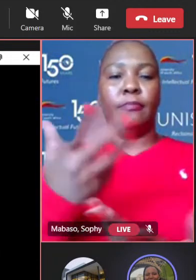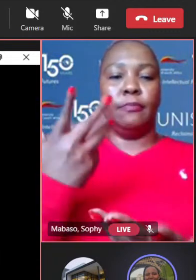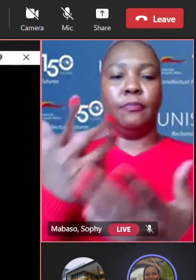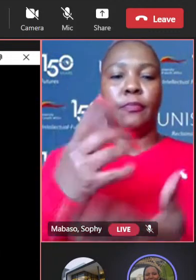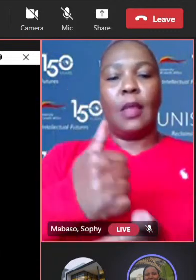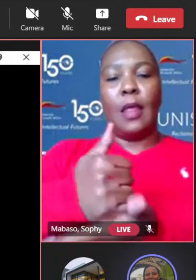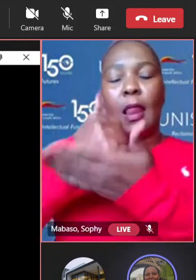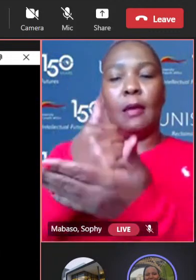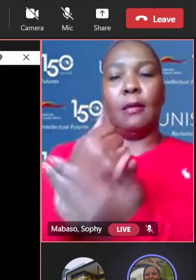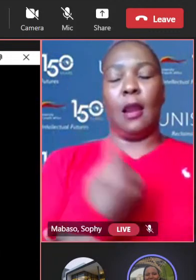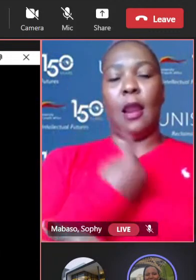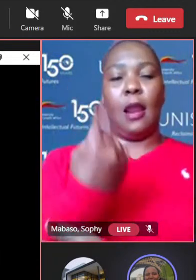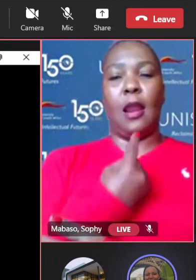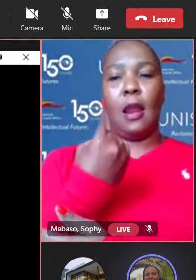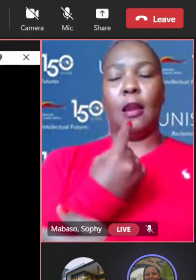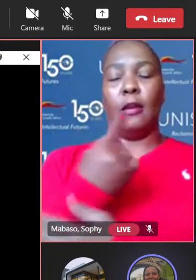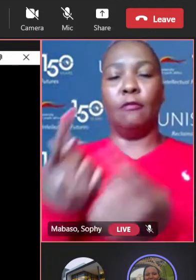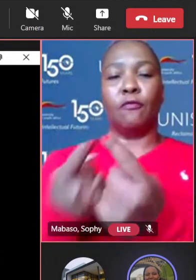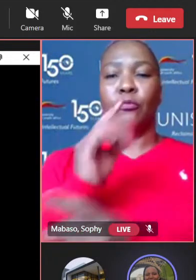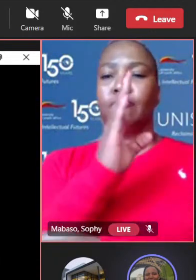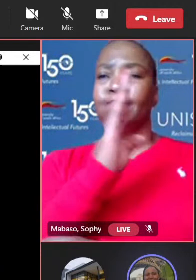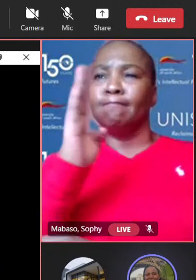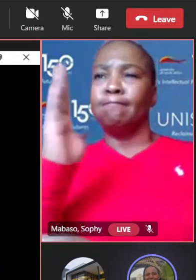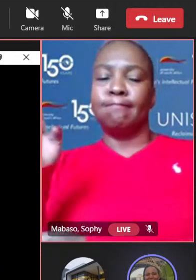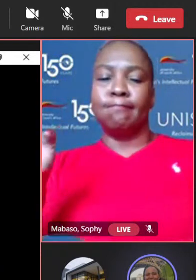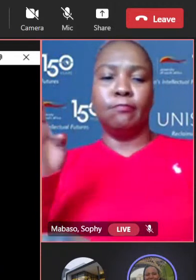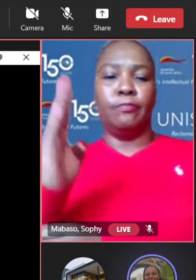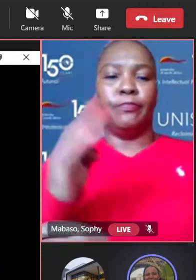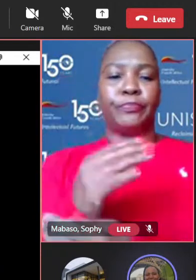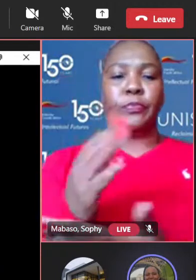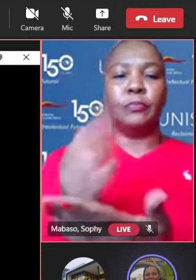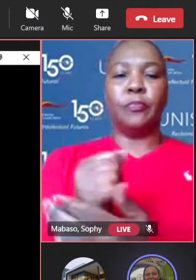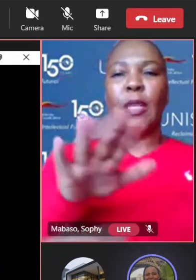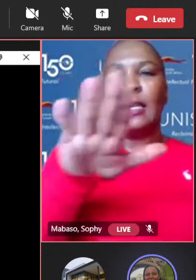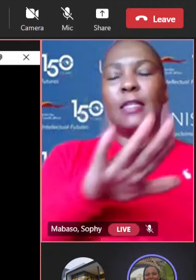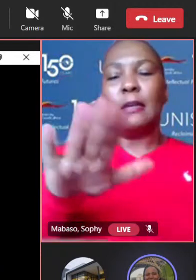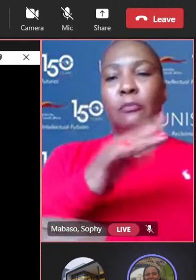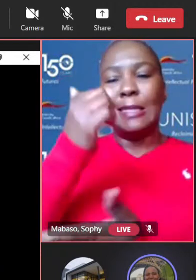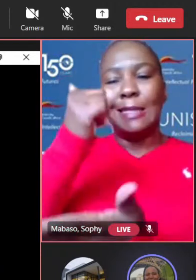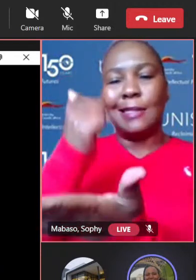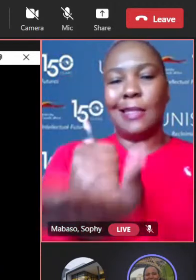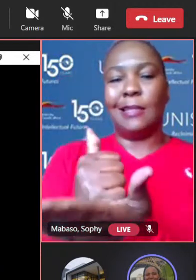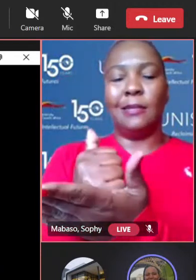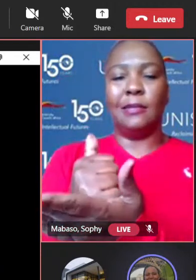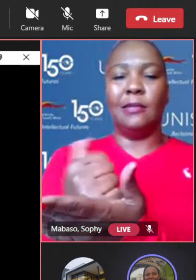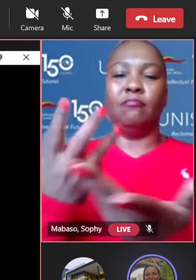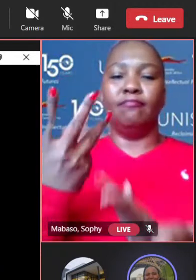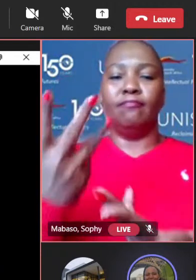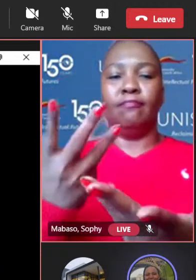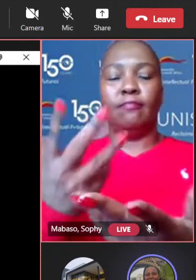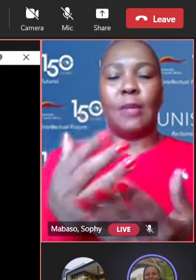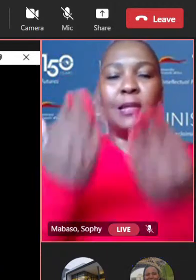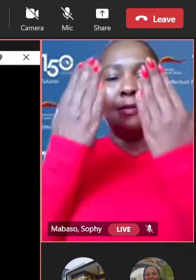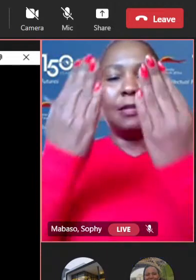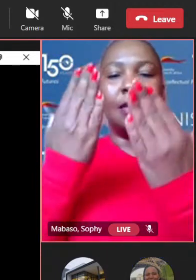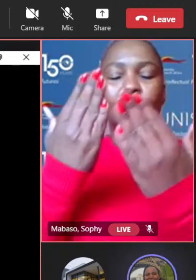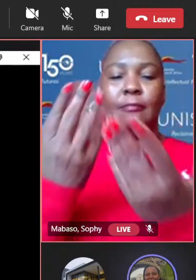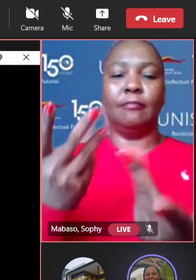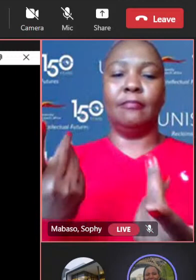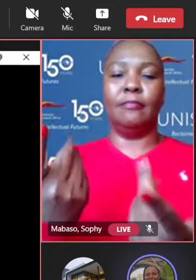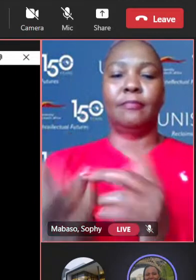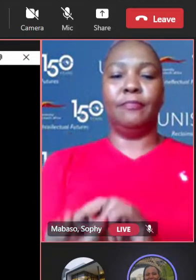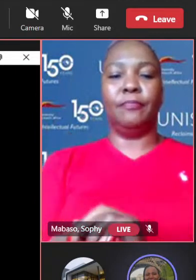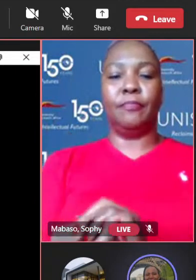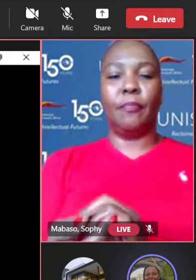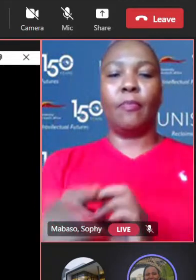yourself from the shelves, and also have some space to sit around and study or read. We